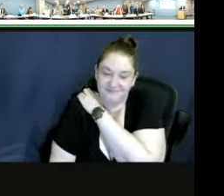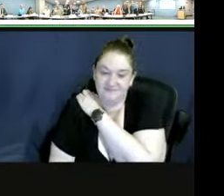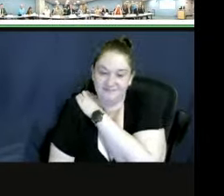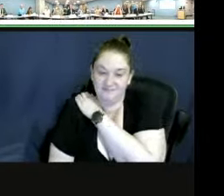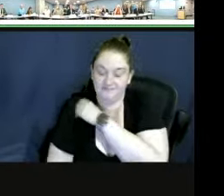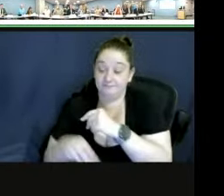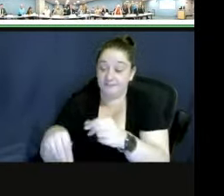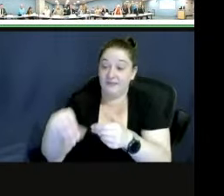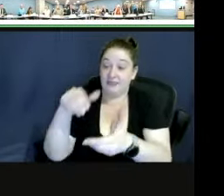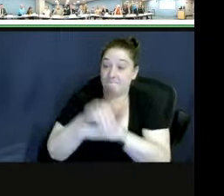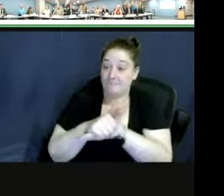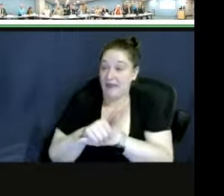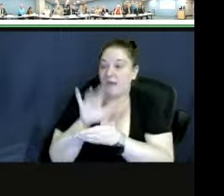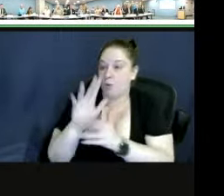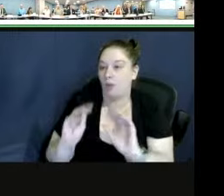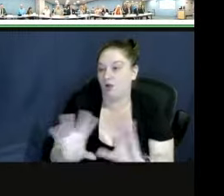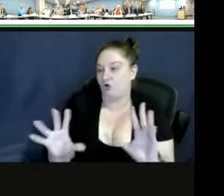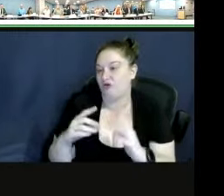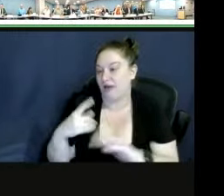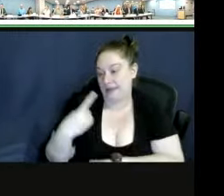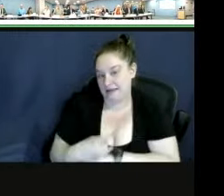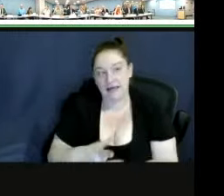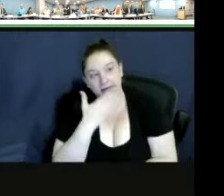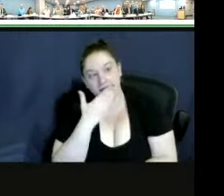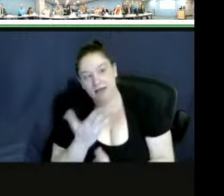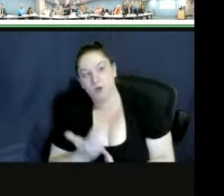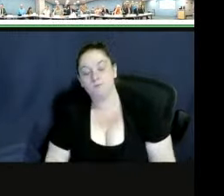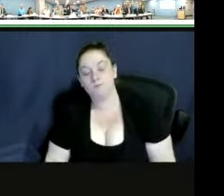shows the dates. It should show the dates here. I appreciate that.